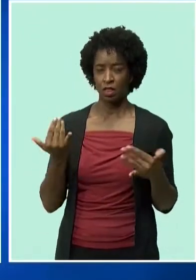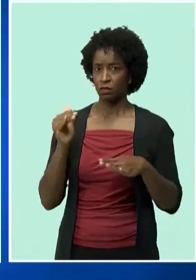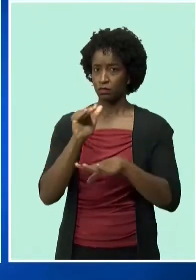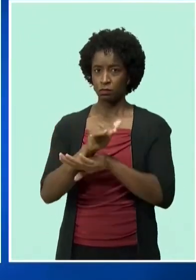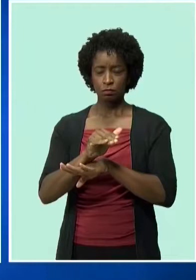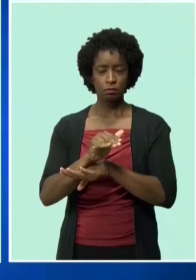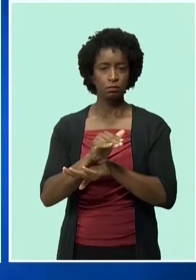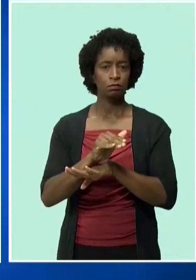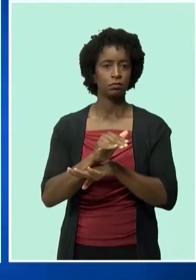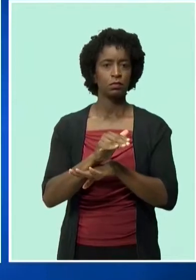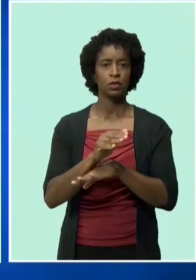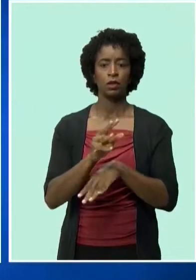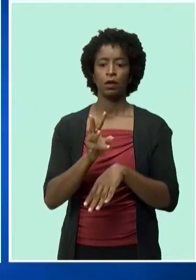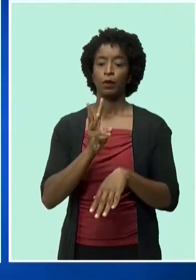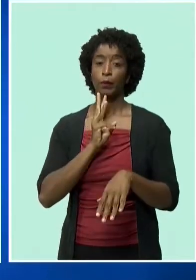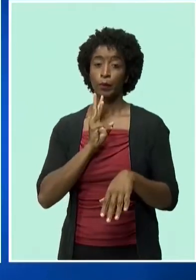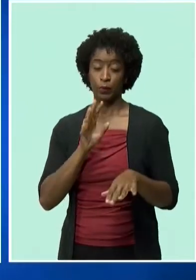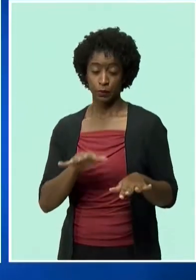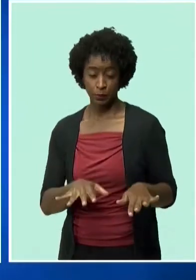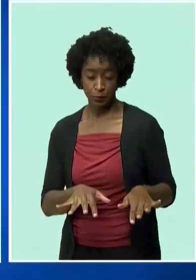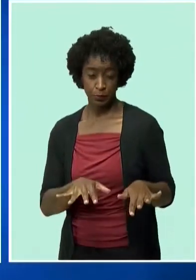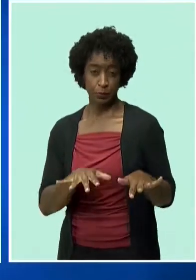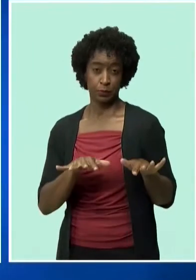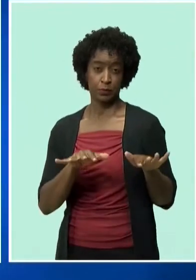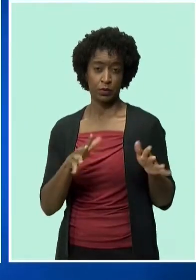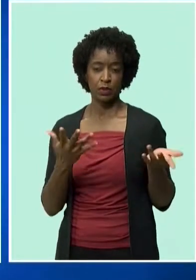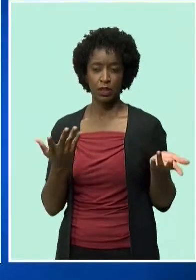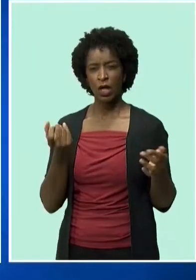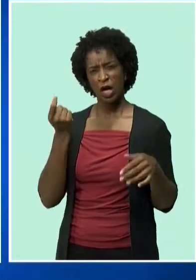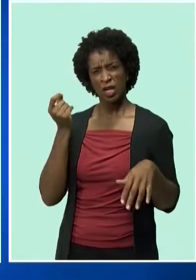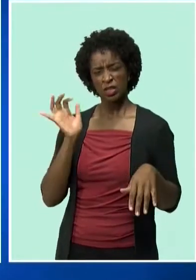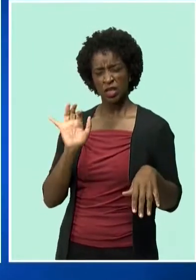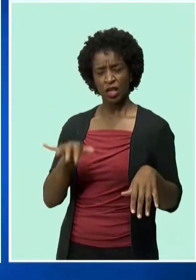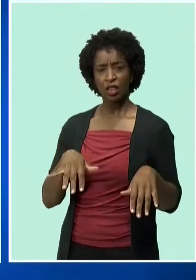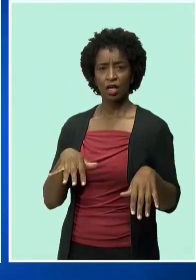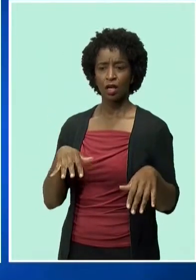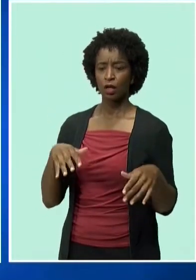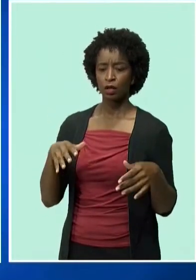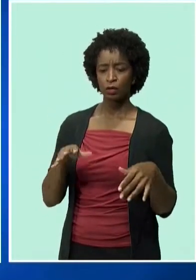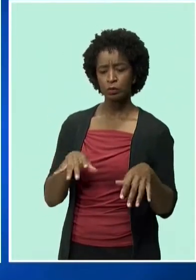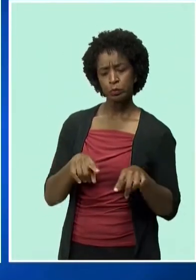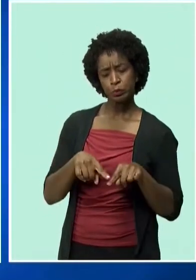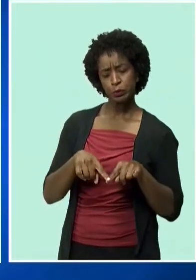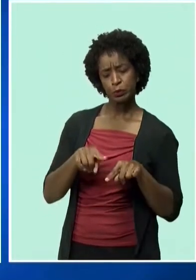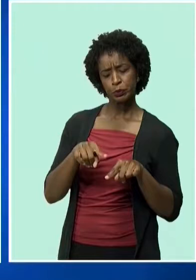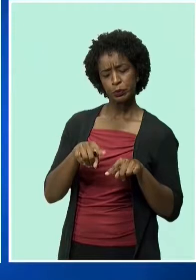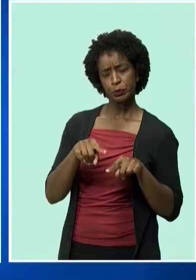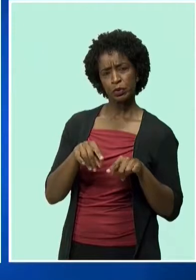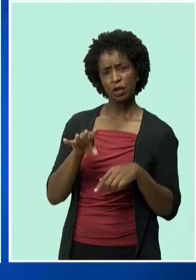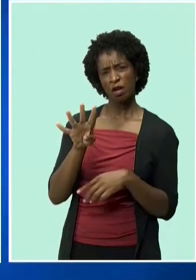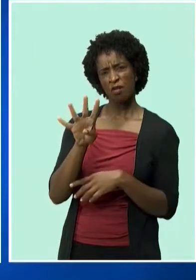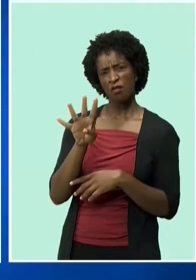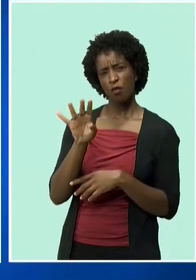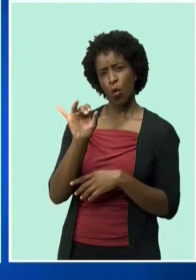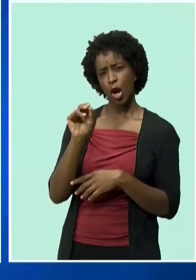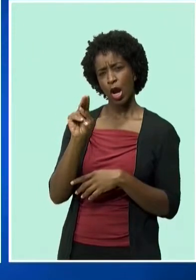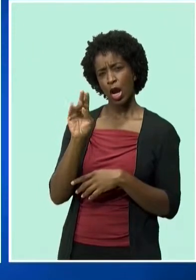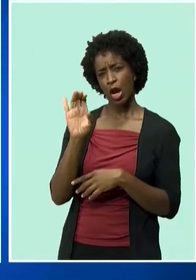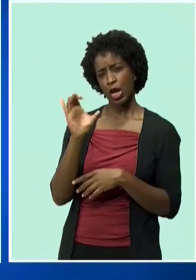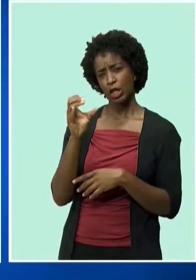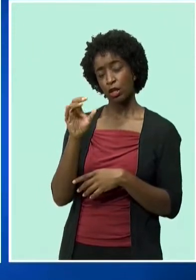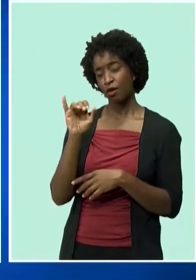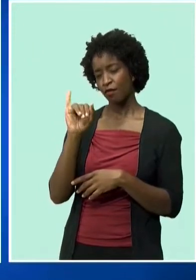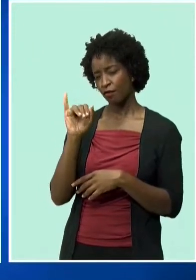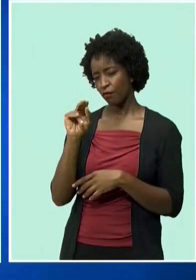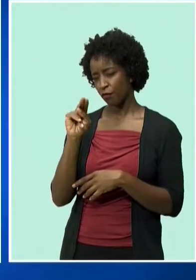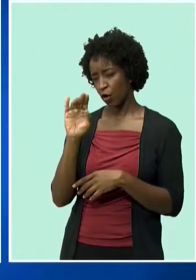afternoon, on top of, we had 4 inches in Old Town of water. That's